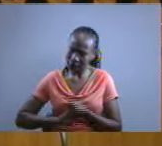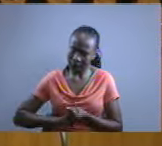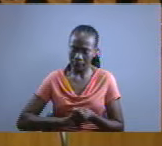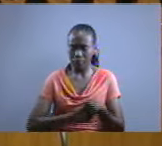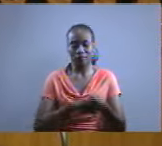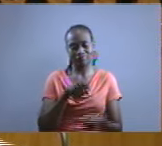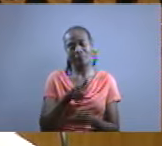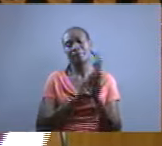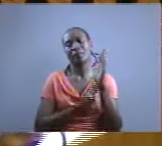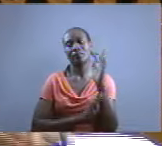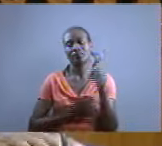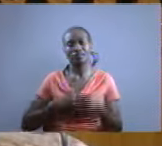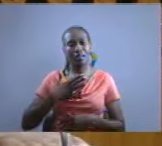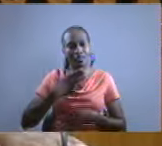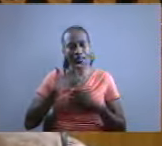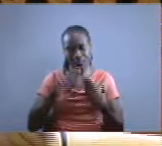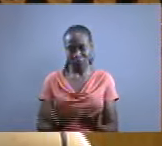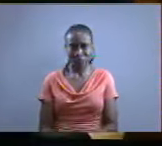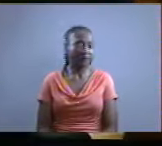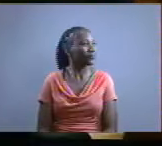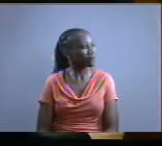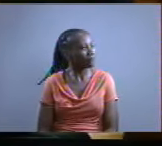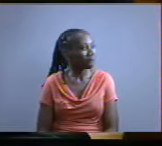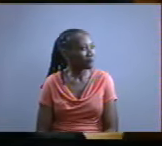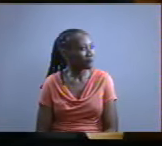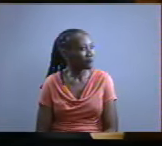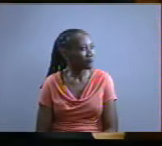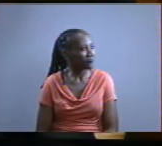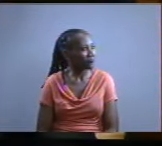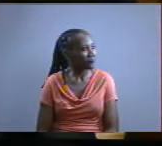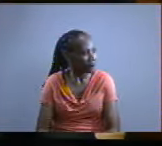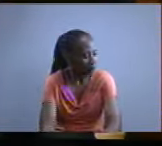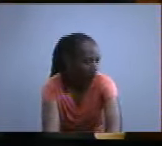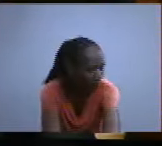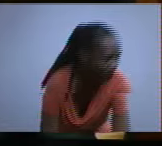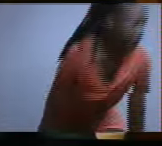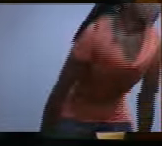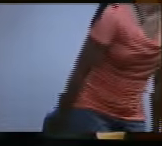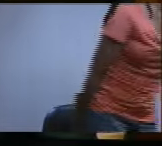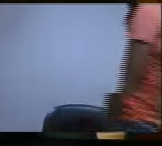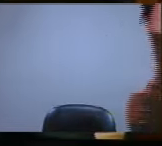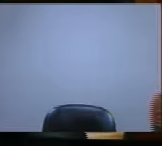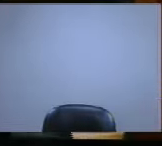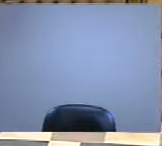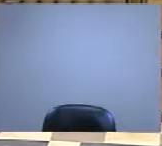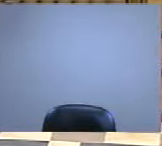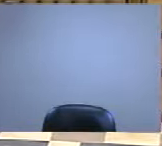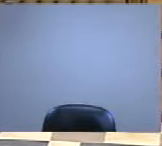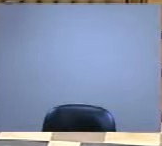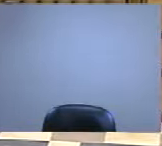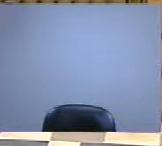the bill. I thank you. Thank you very much, Honourable Member. Honourable Dudley.